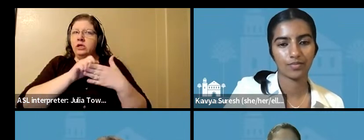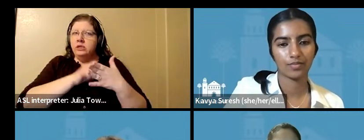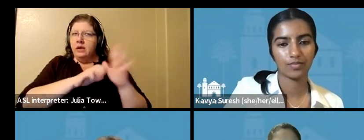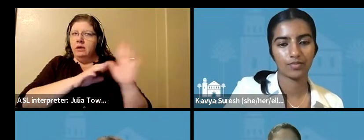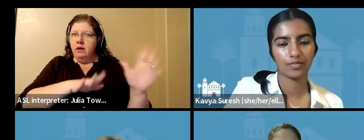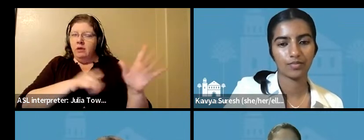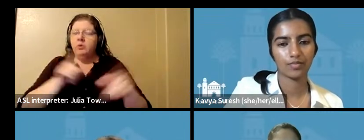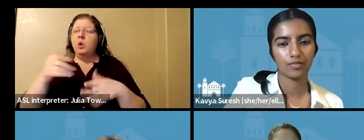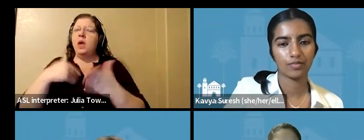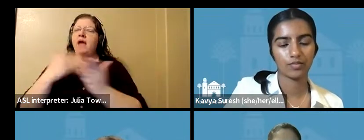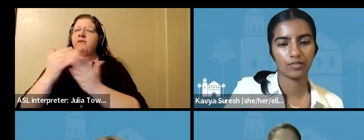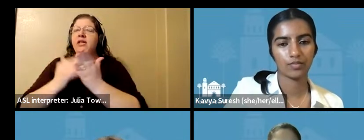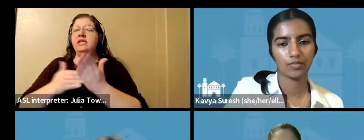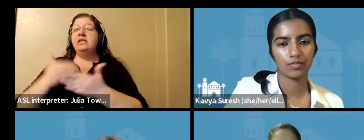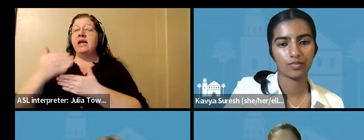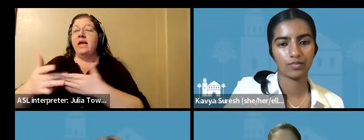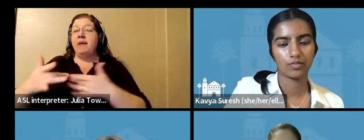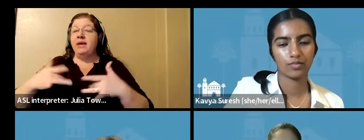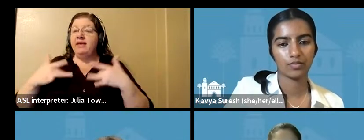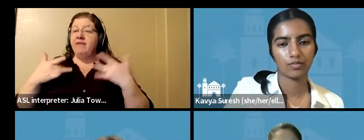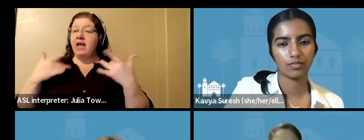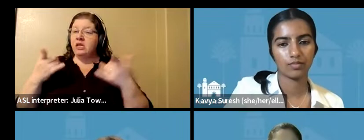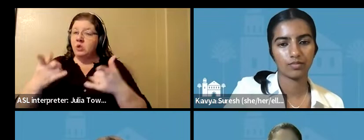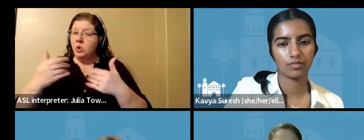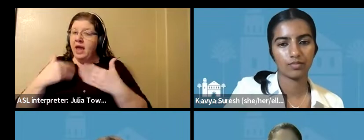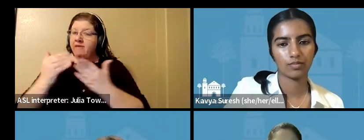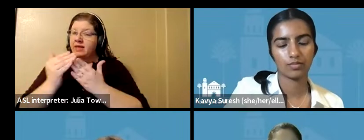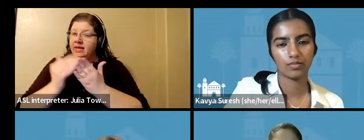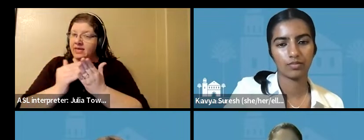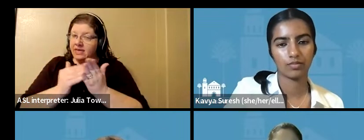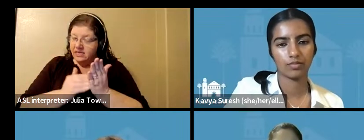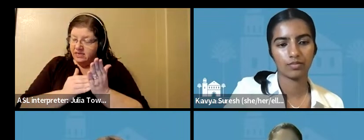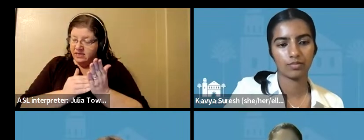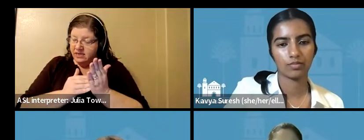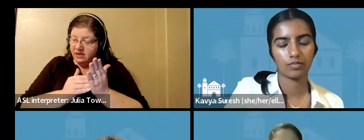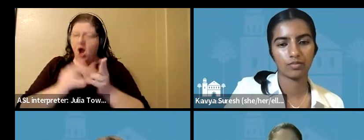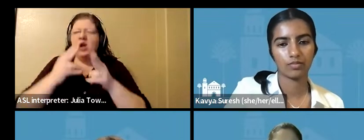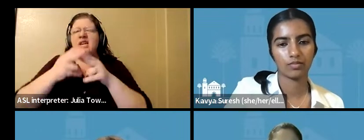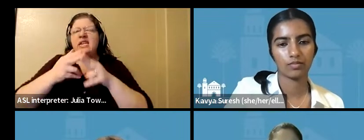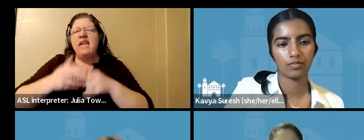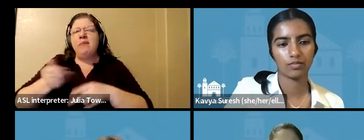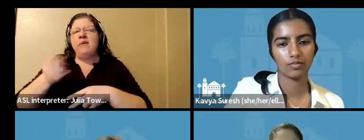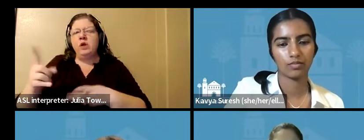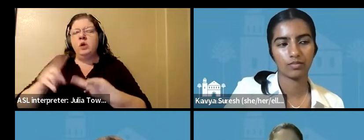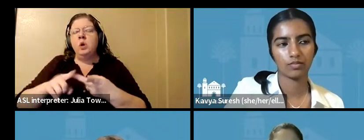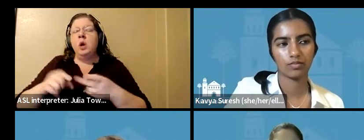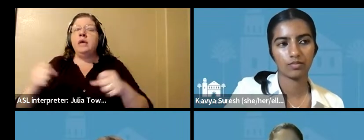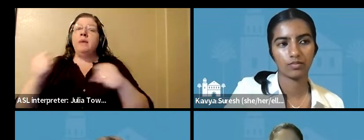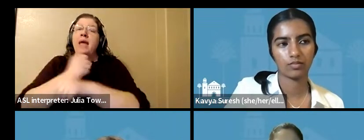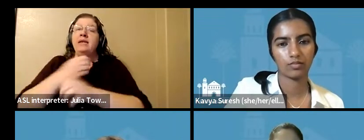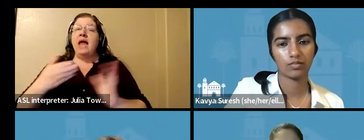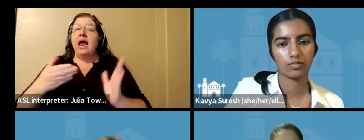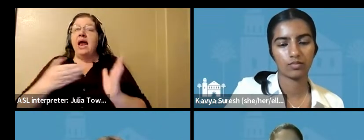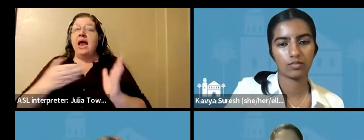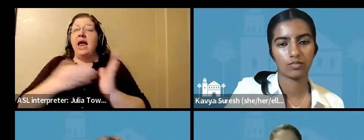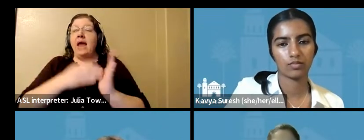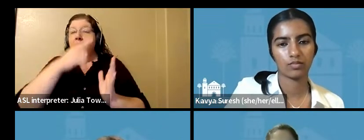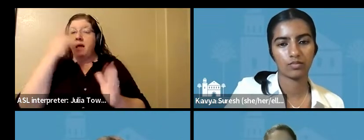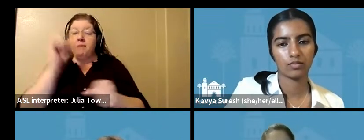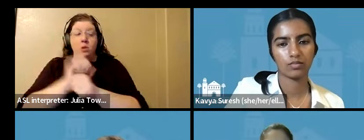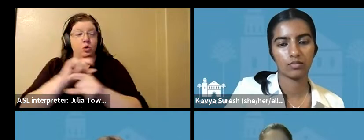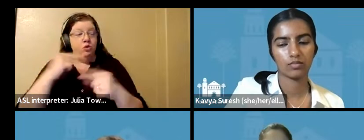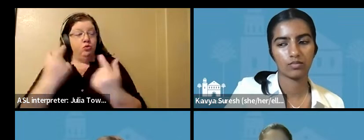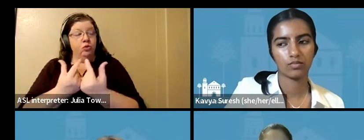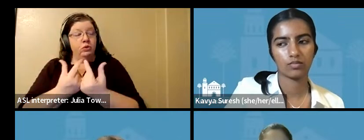of the coming events. On that, I'll just name a few. We had the Combating Anti-Blackness Work Group convening. And I know with